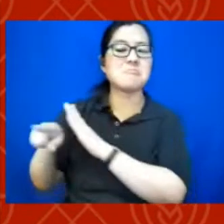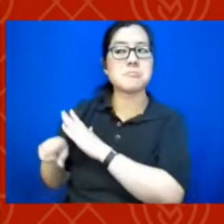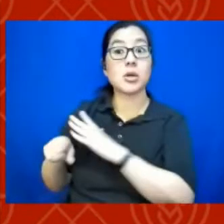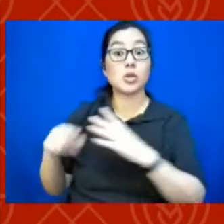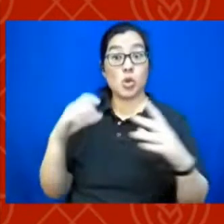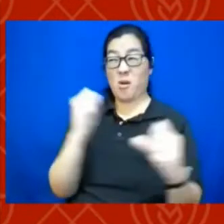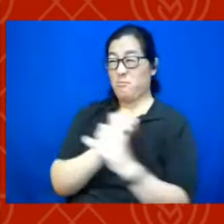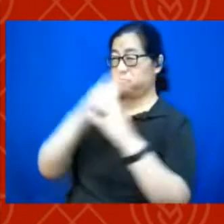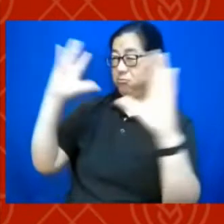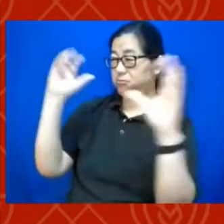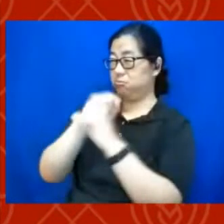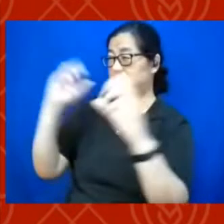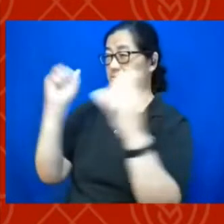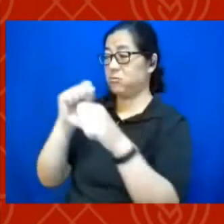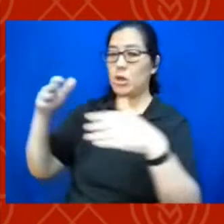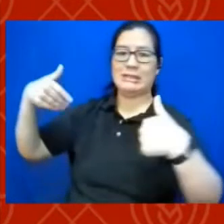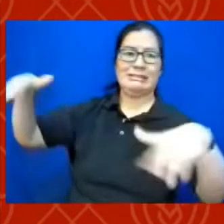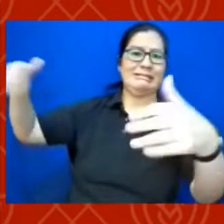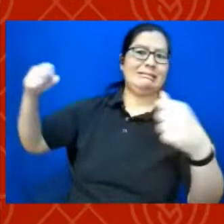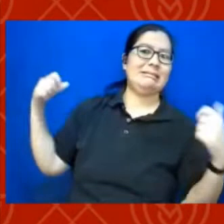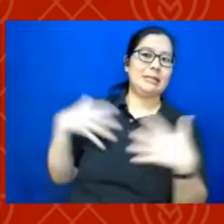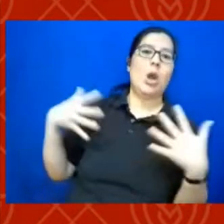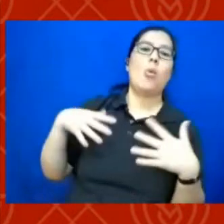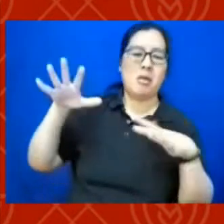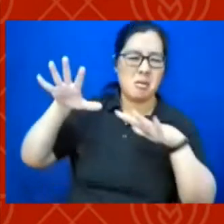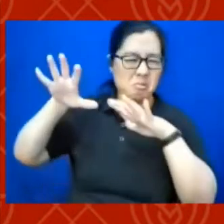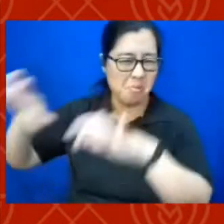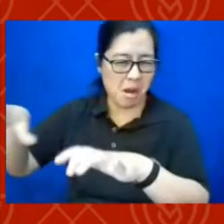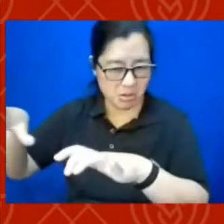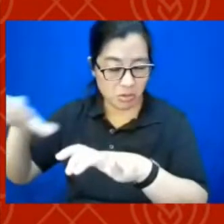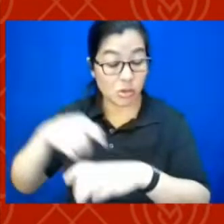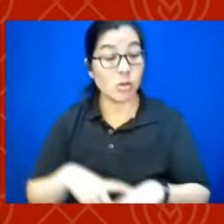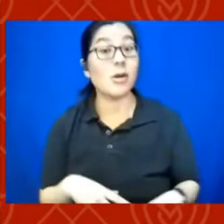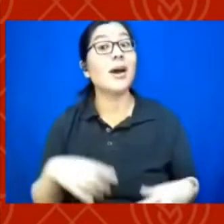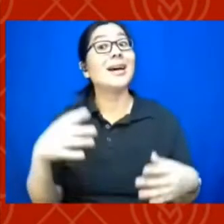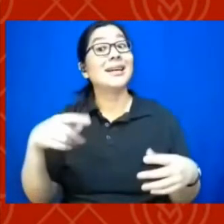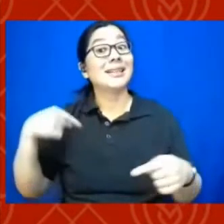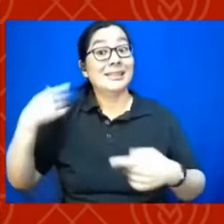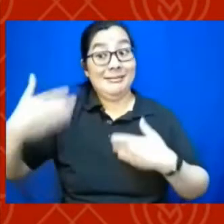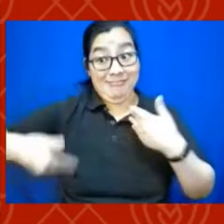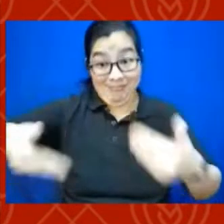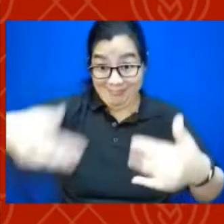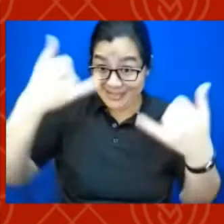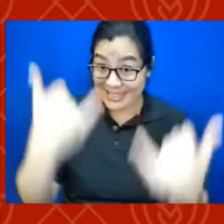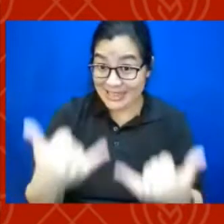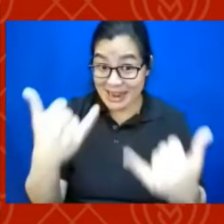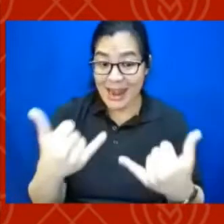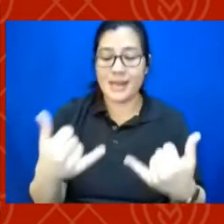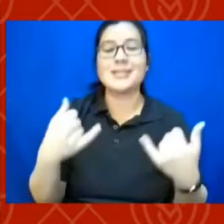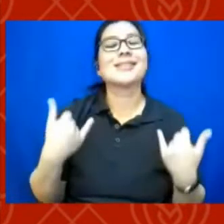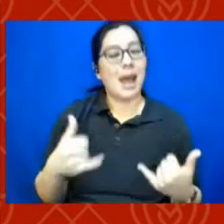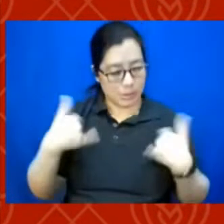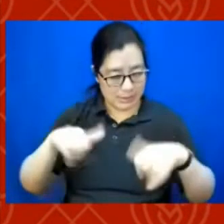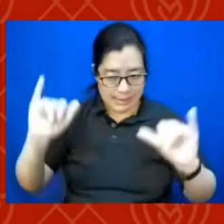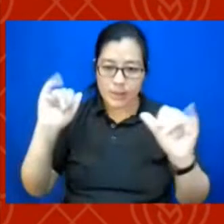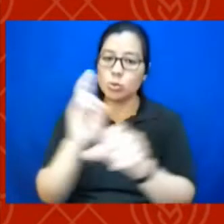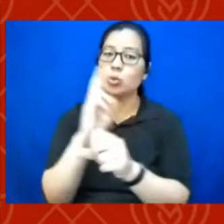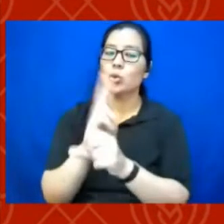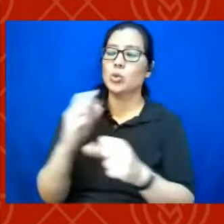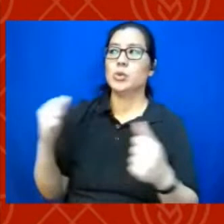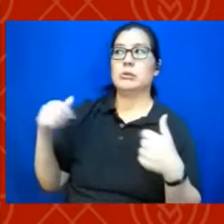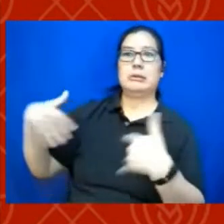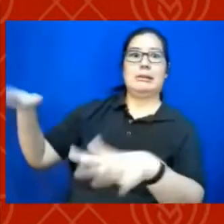safe. Nowadays, firecrackers are set off to scare away any evil spirits and misfortune and prevent them from entering the New Year.